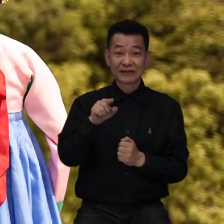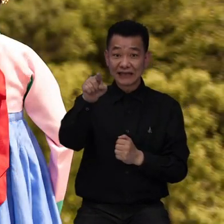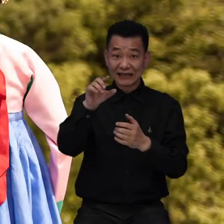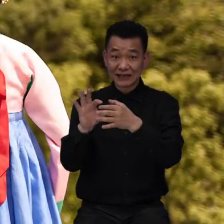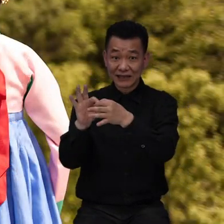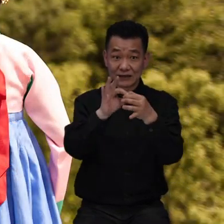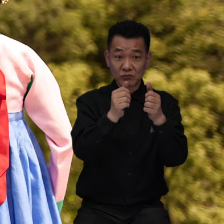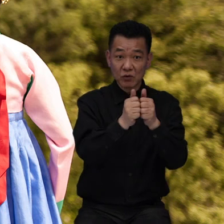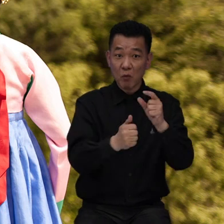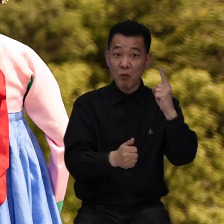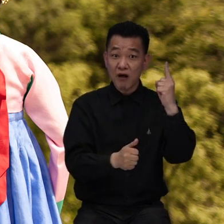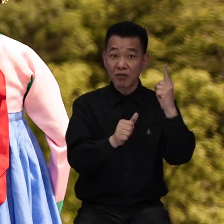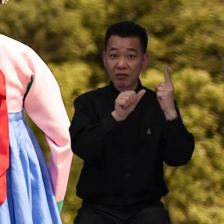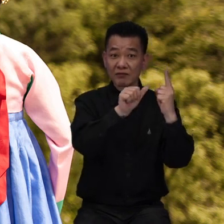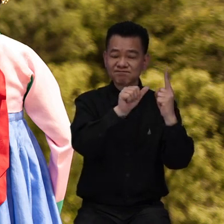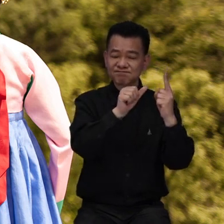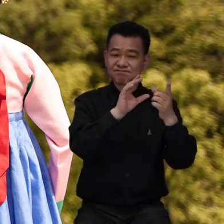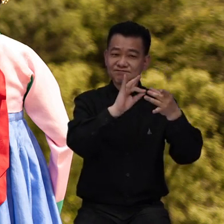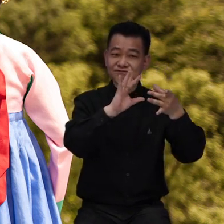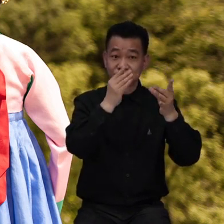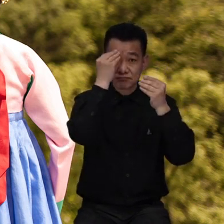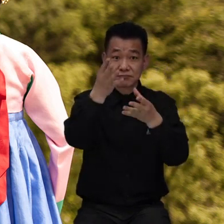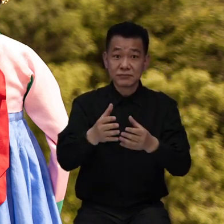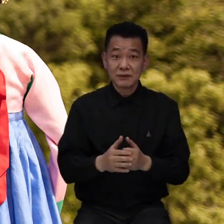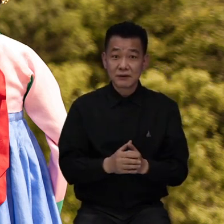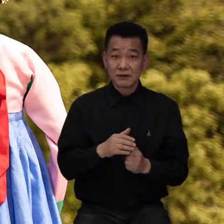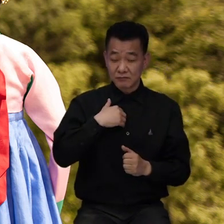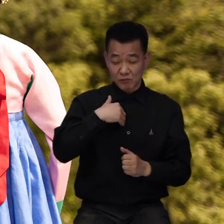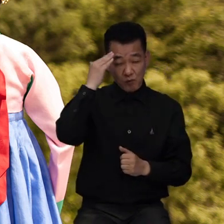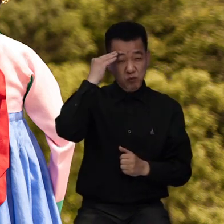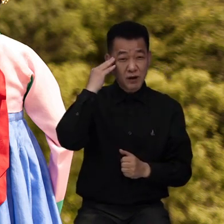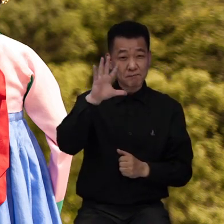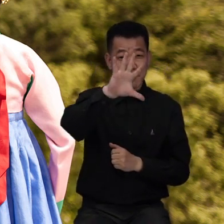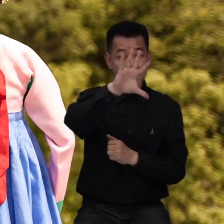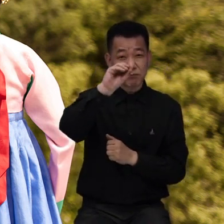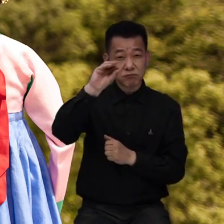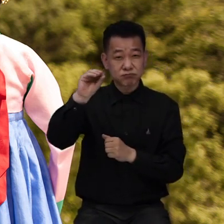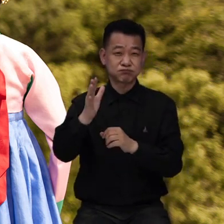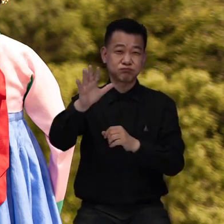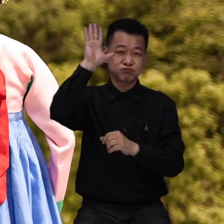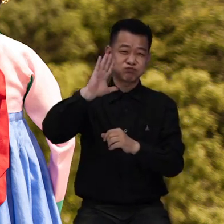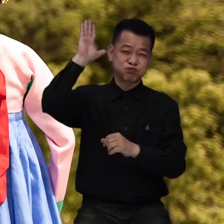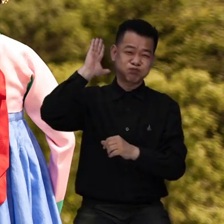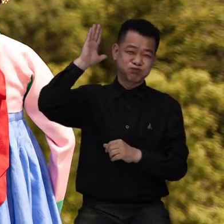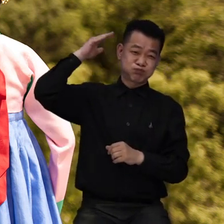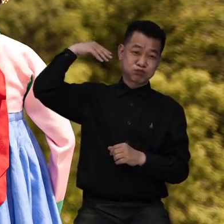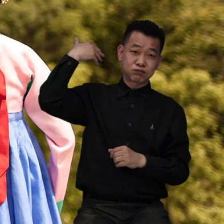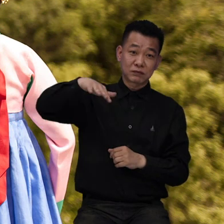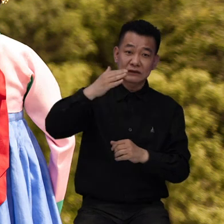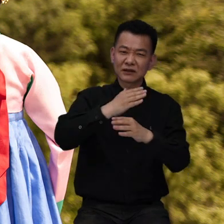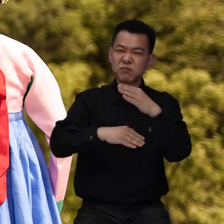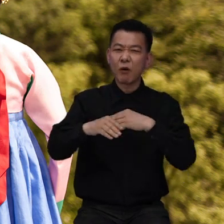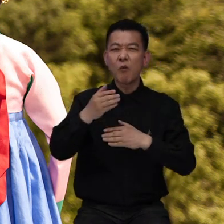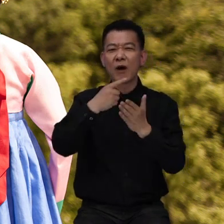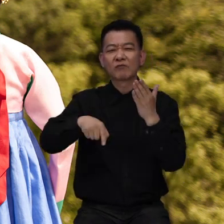Additionally, I want to tell you one more thing. Do you know how people in the Joseon dynasty treated persons with